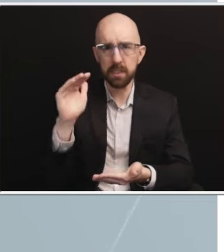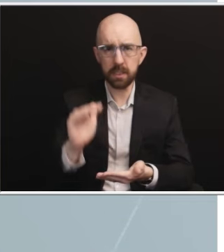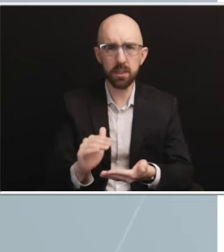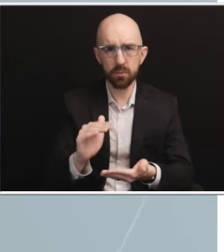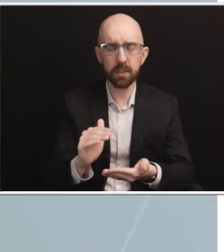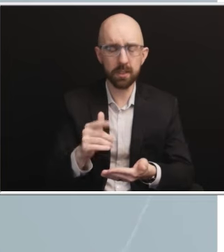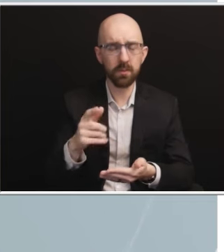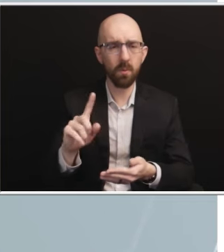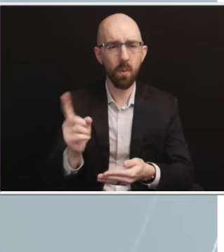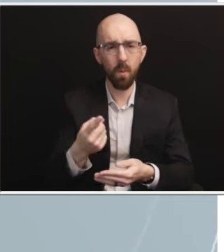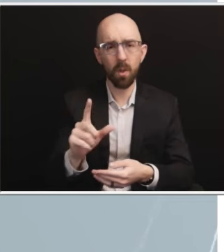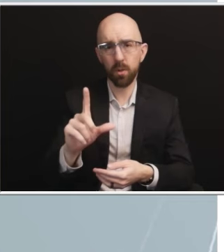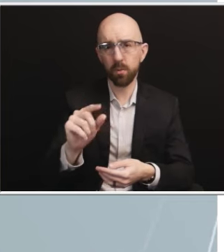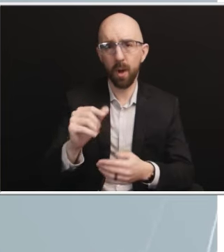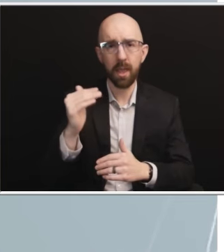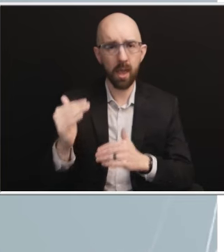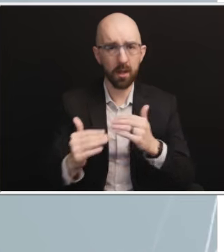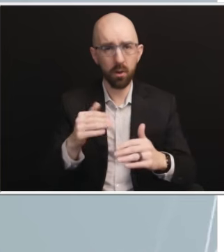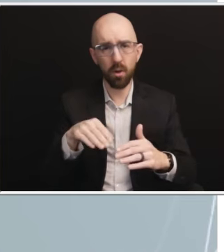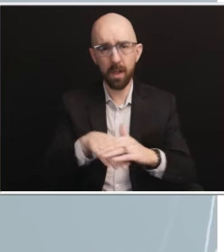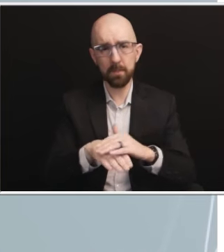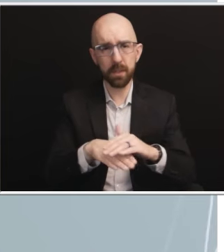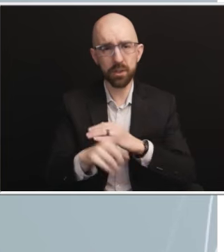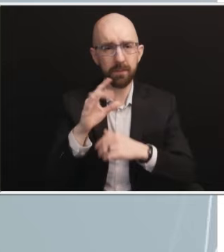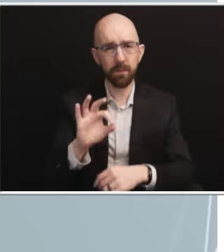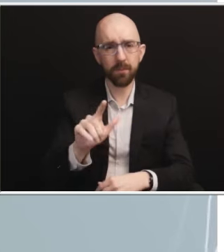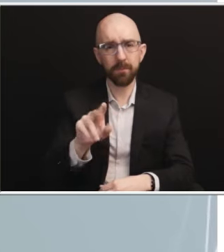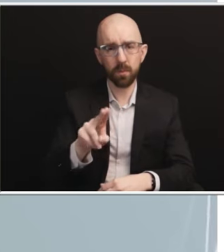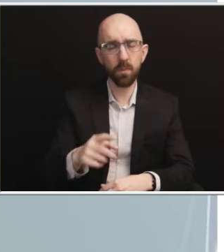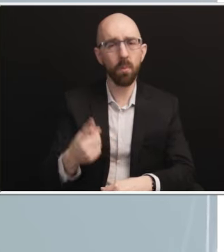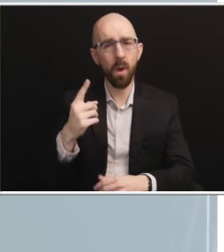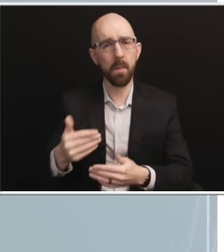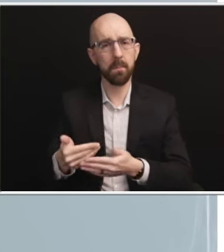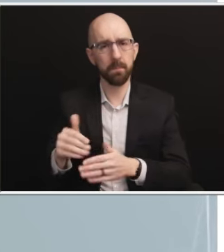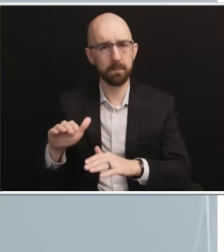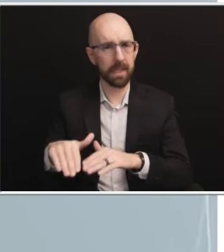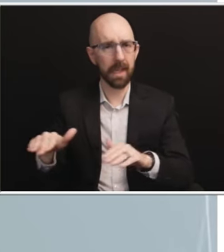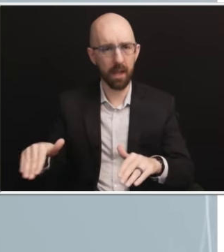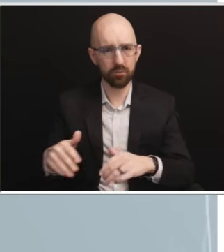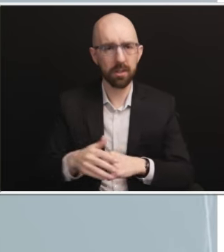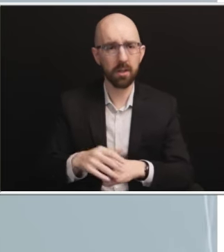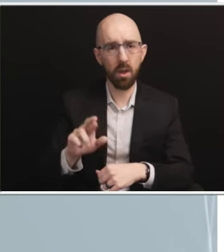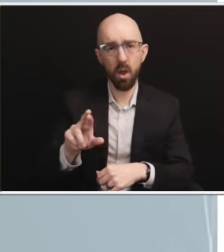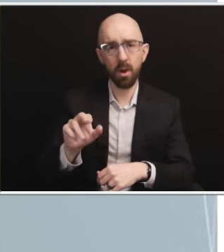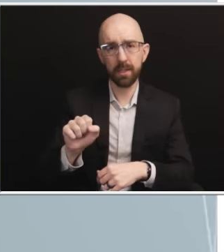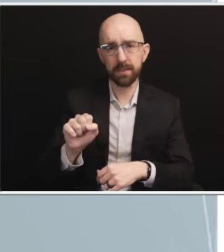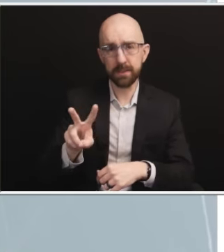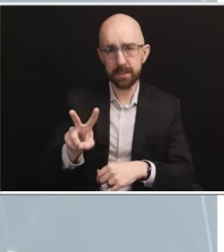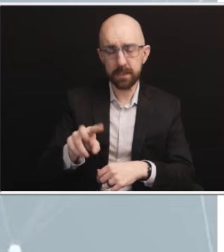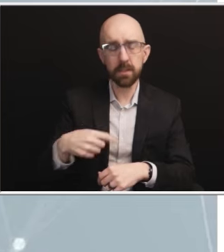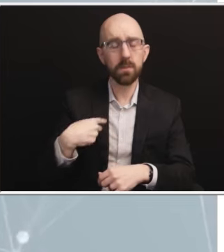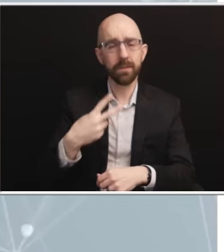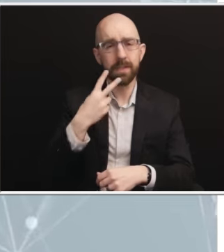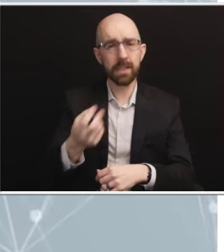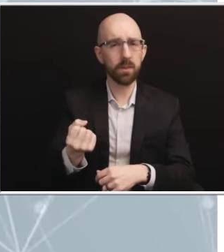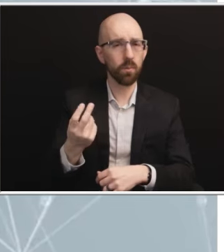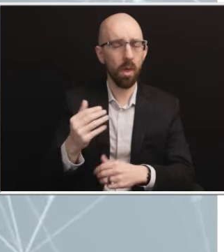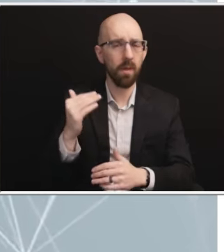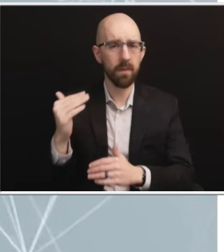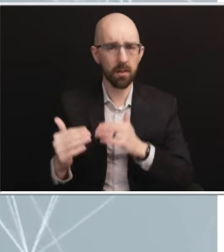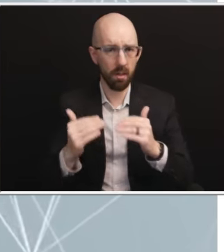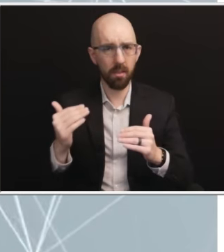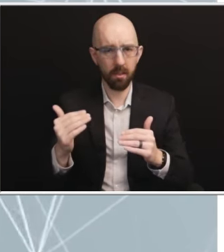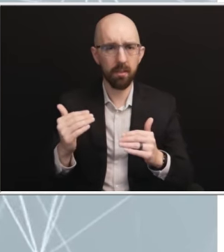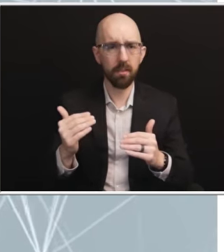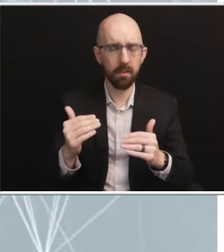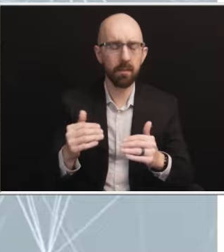20 adult admissions for influenza and 1 pediatric. For RSV, we've also seen 12 adult